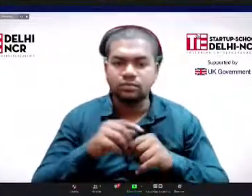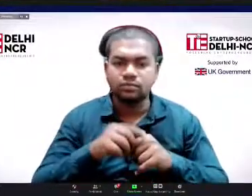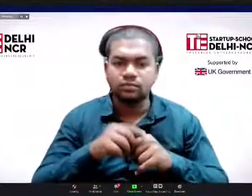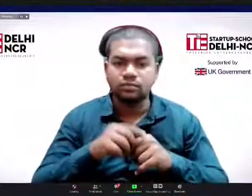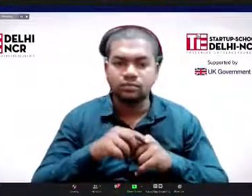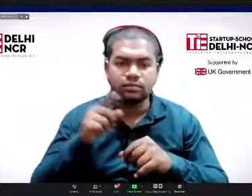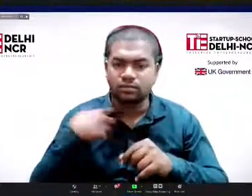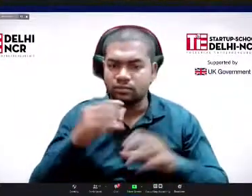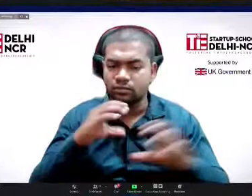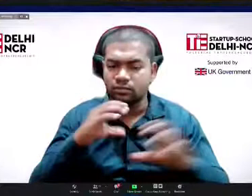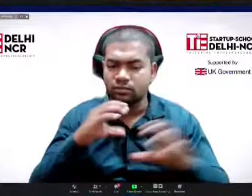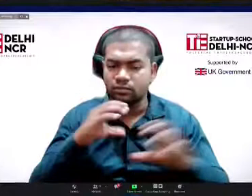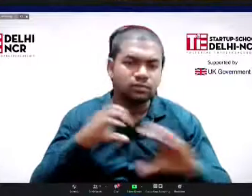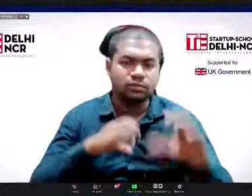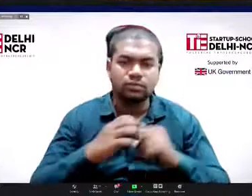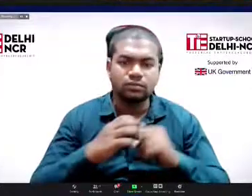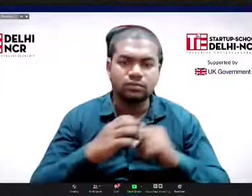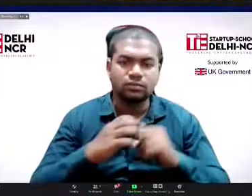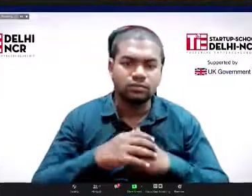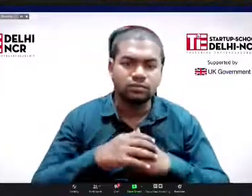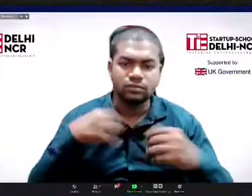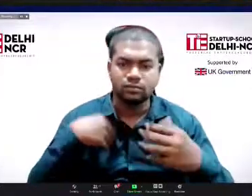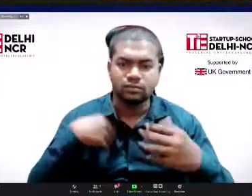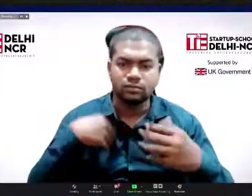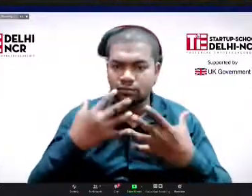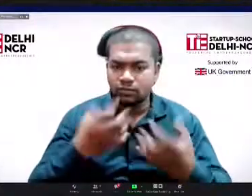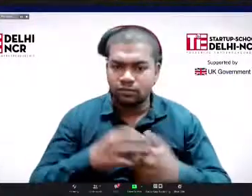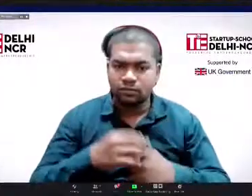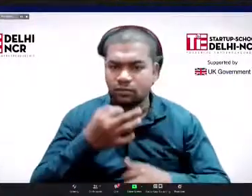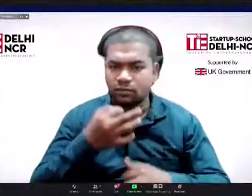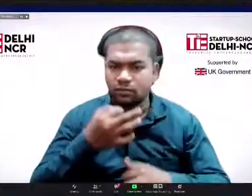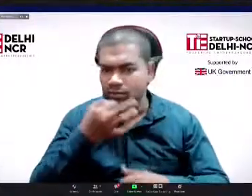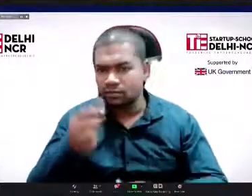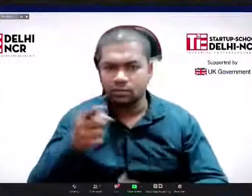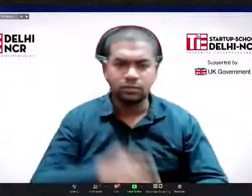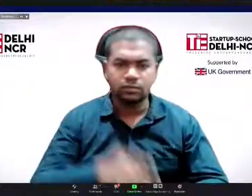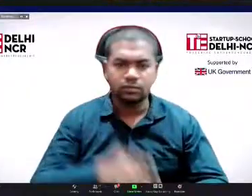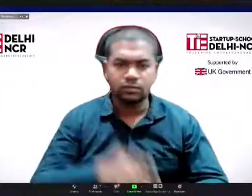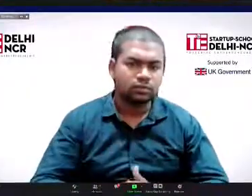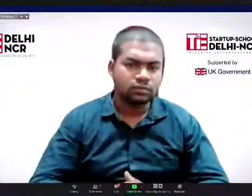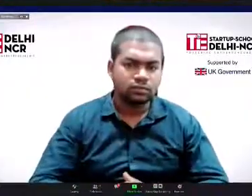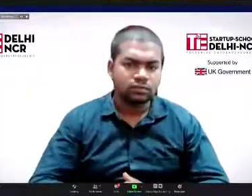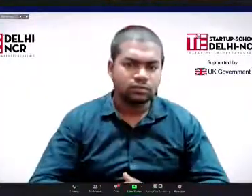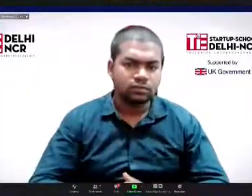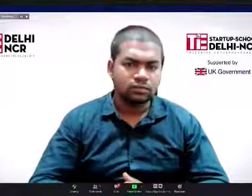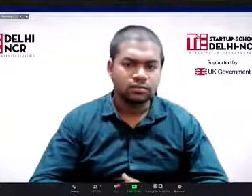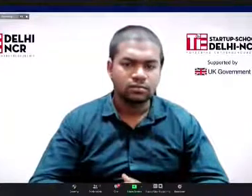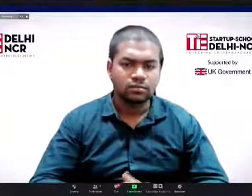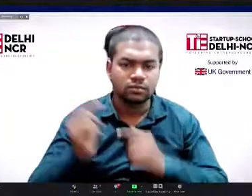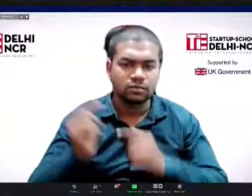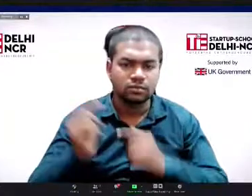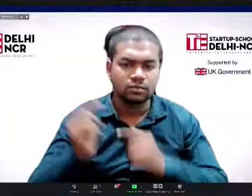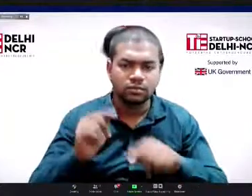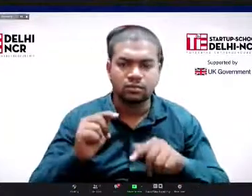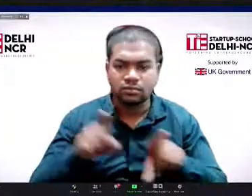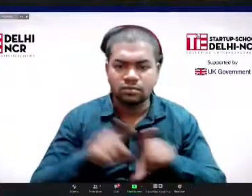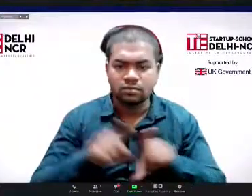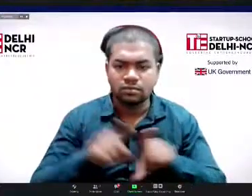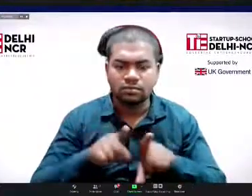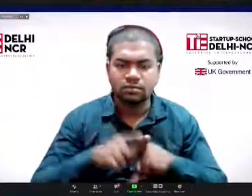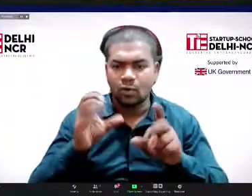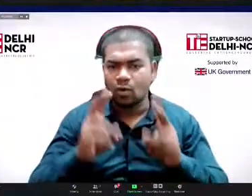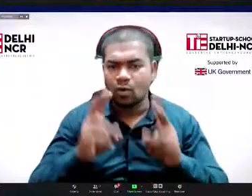our conversation, I would ask you to react on what I mean by common ground.